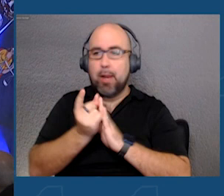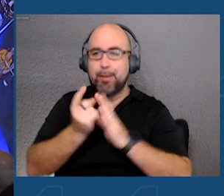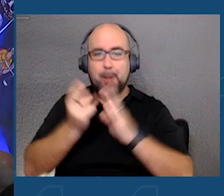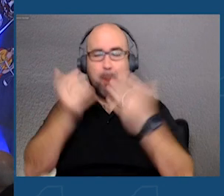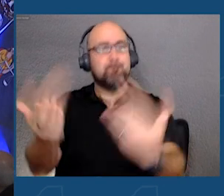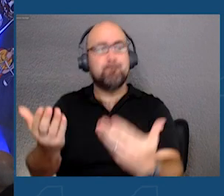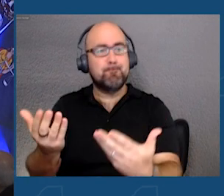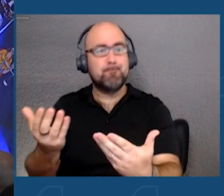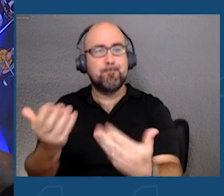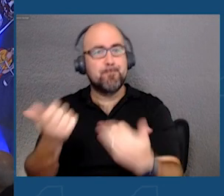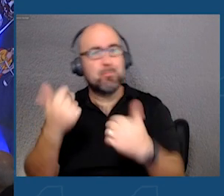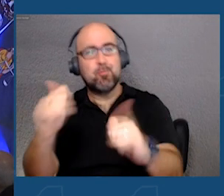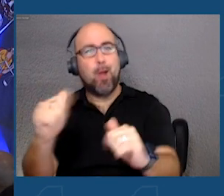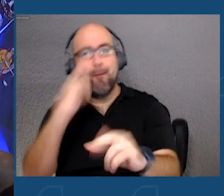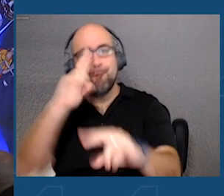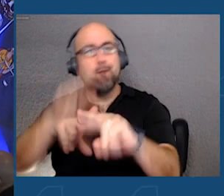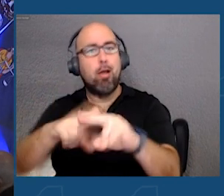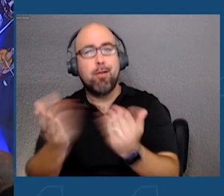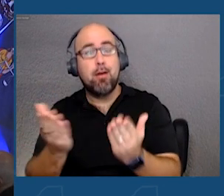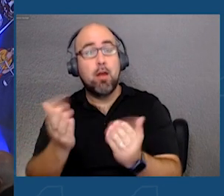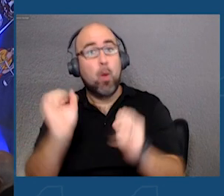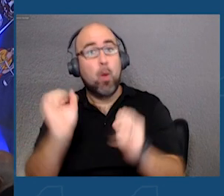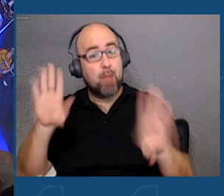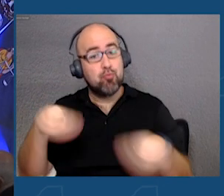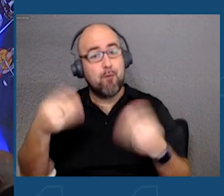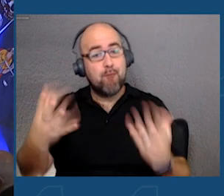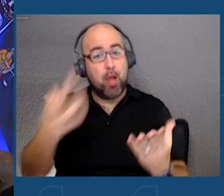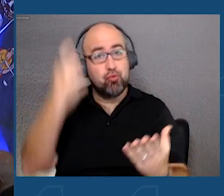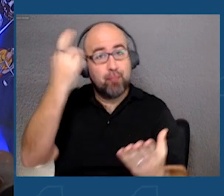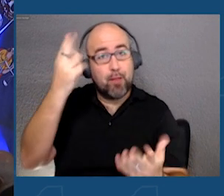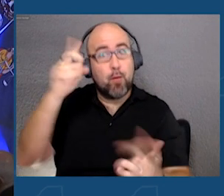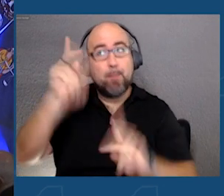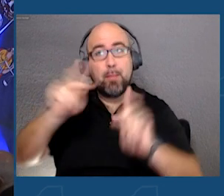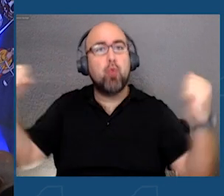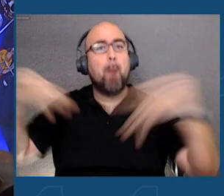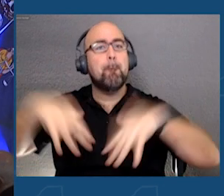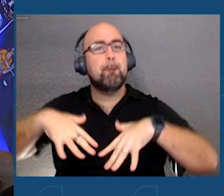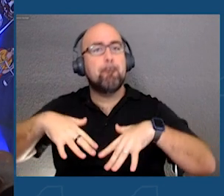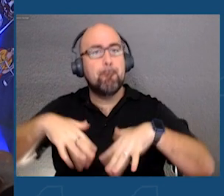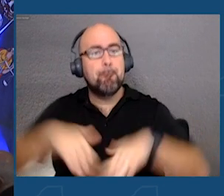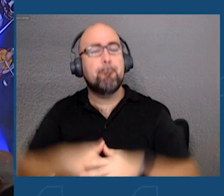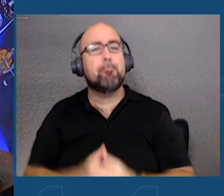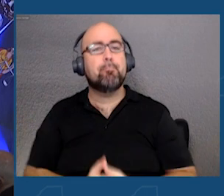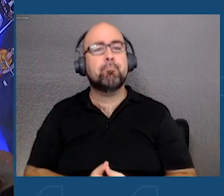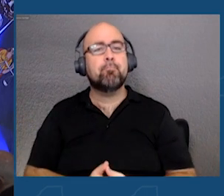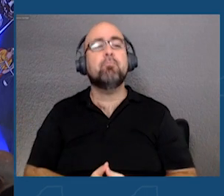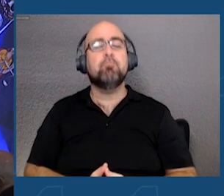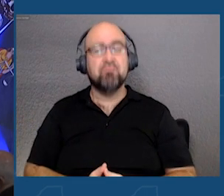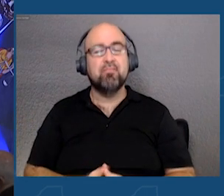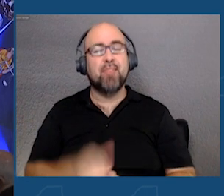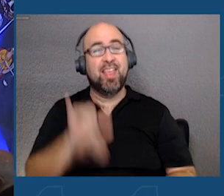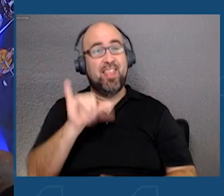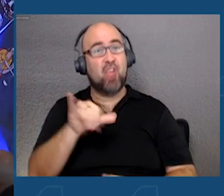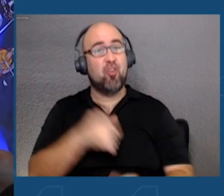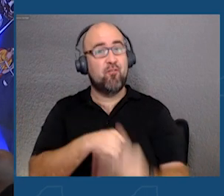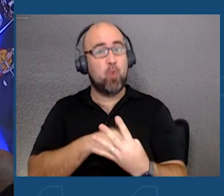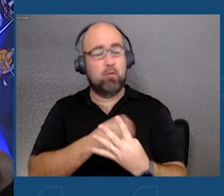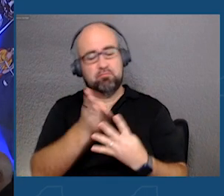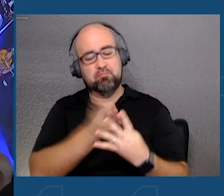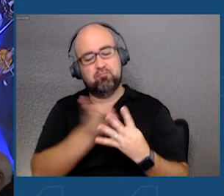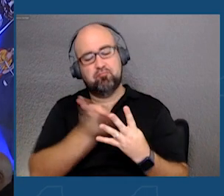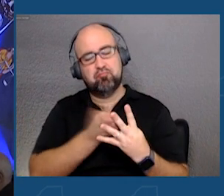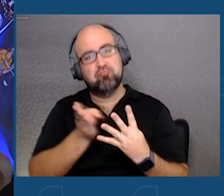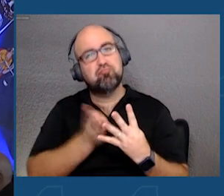actually provide reasons for people to come. So that's 4 main strategies for creating